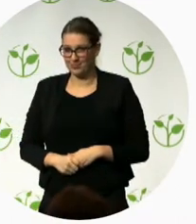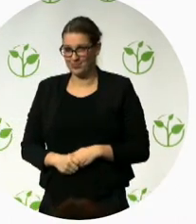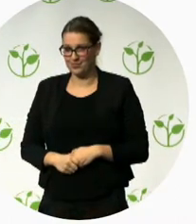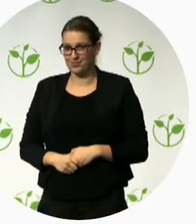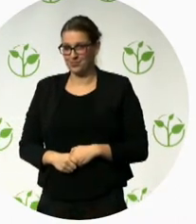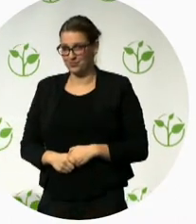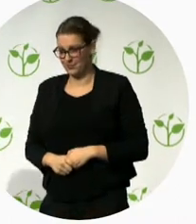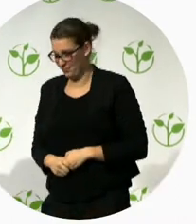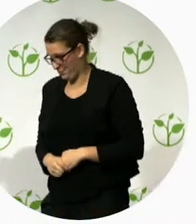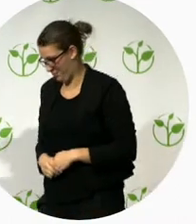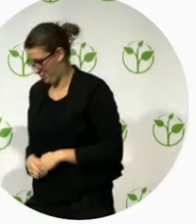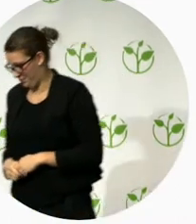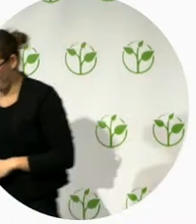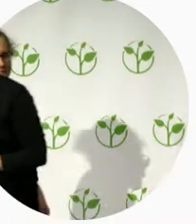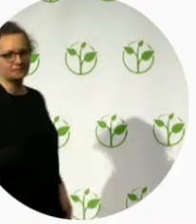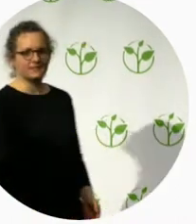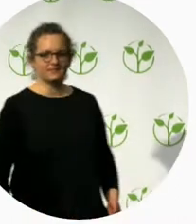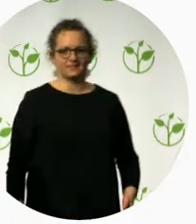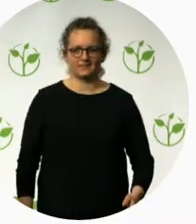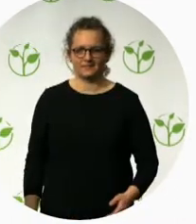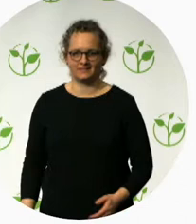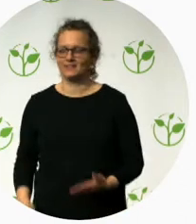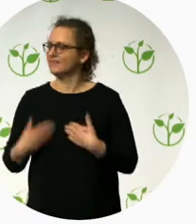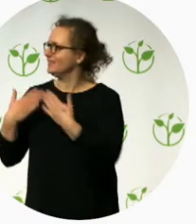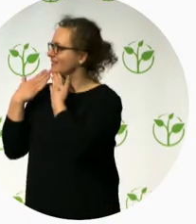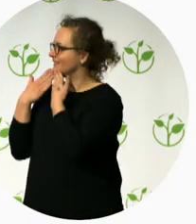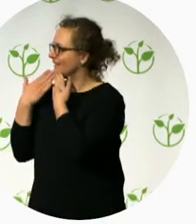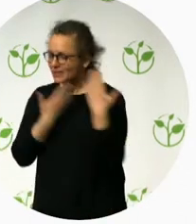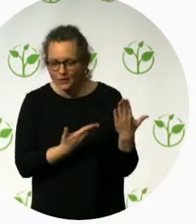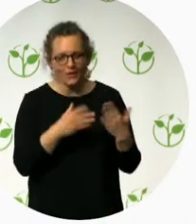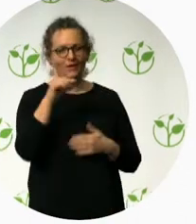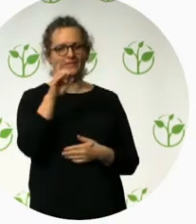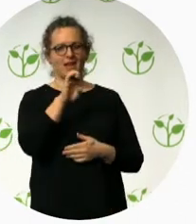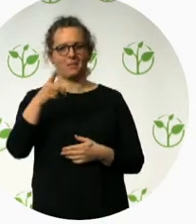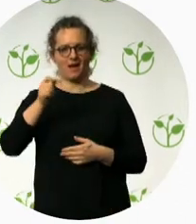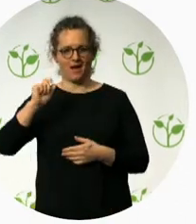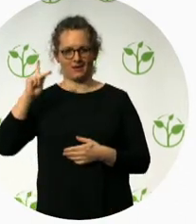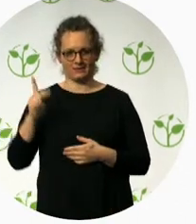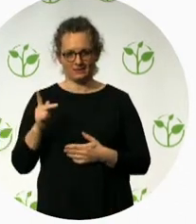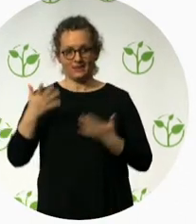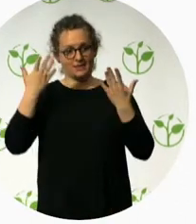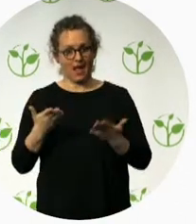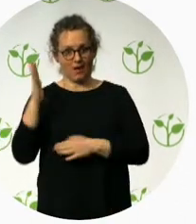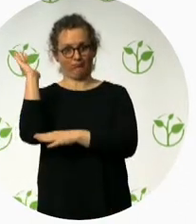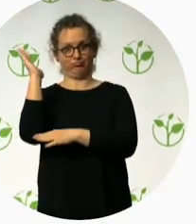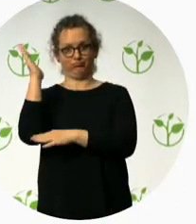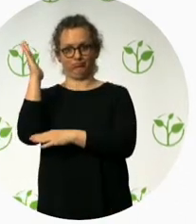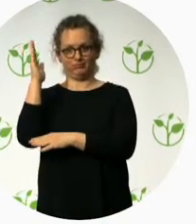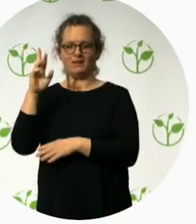Thank you, Deepak. Now I'd like to turn to Stelio Ramos, who will tell us about his work in Mozambique.